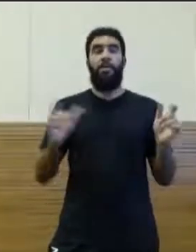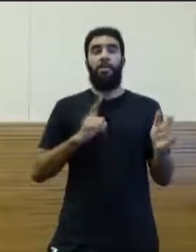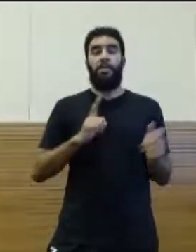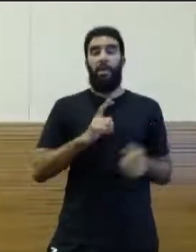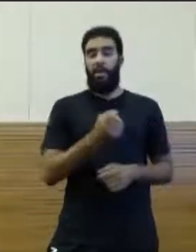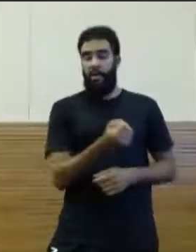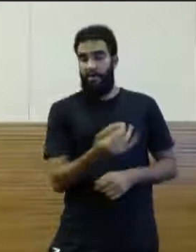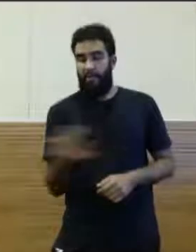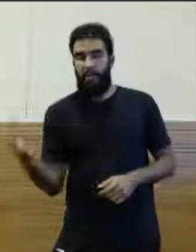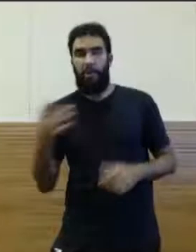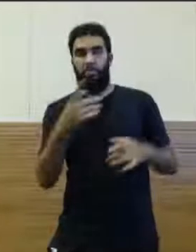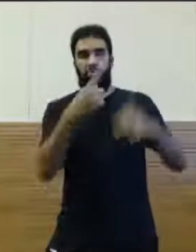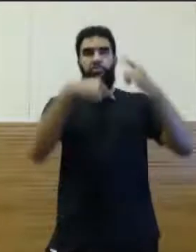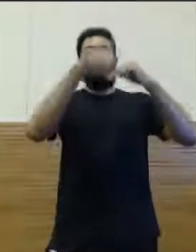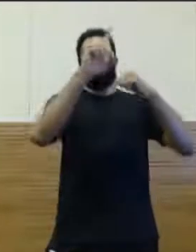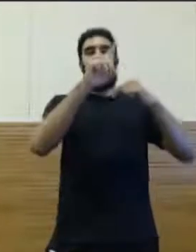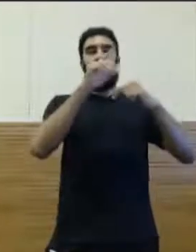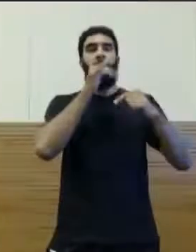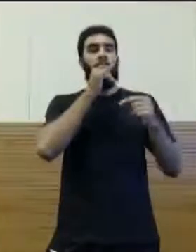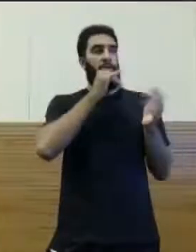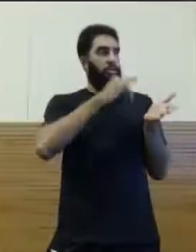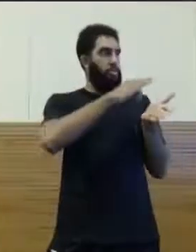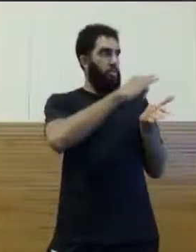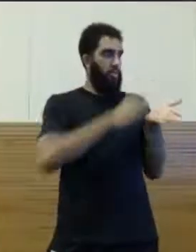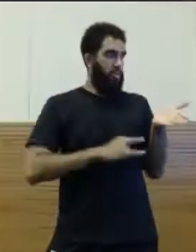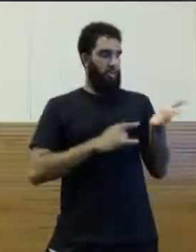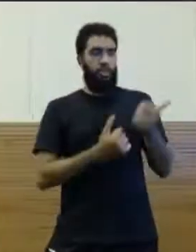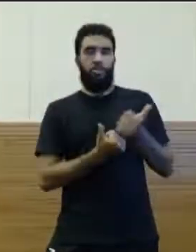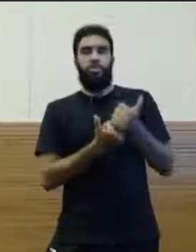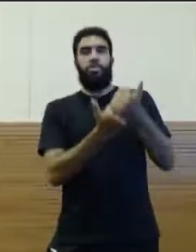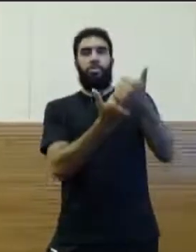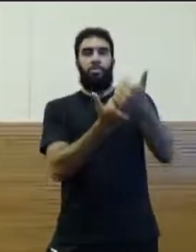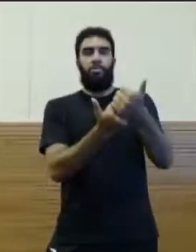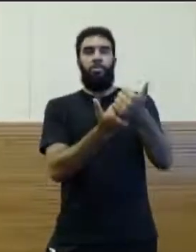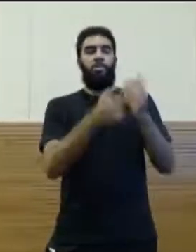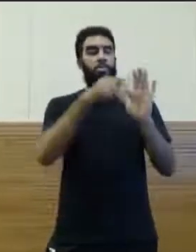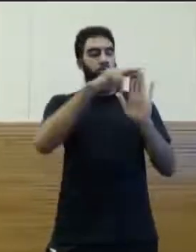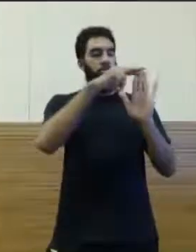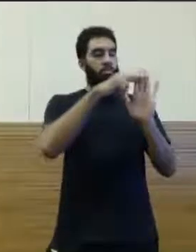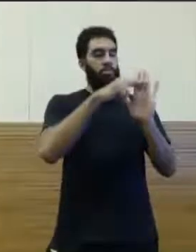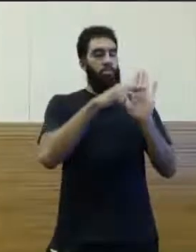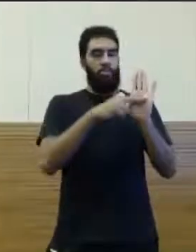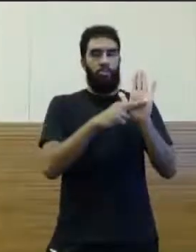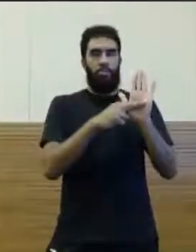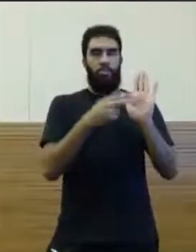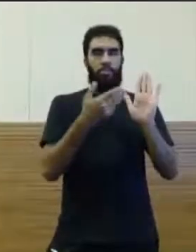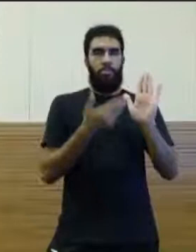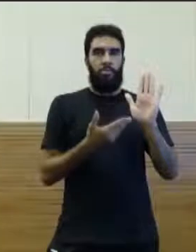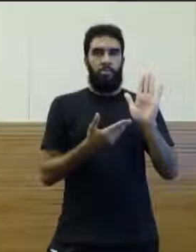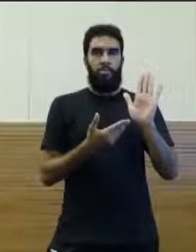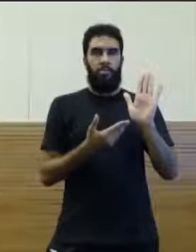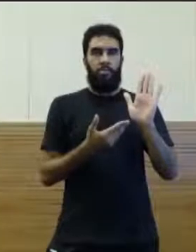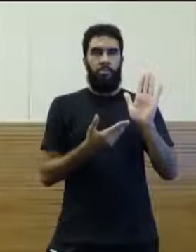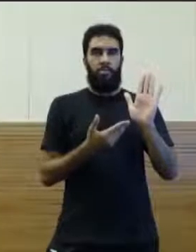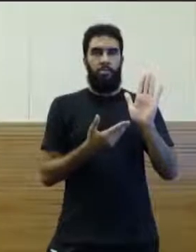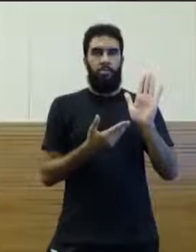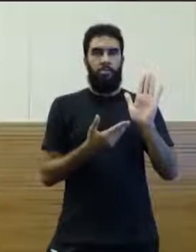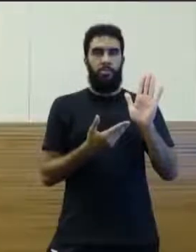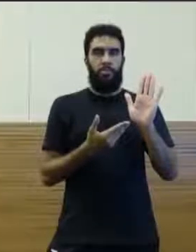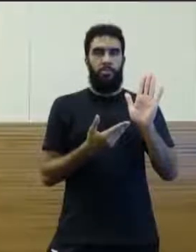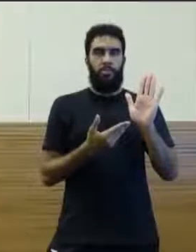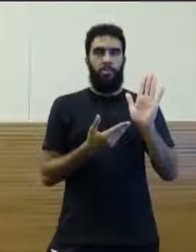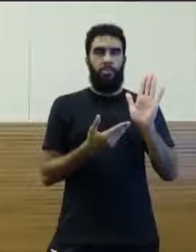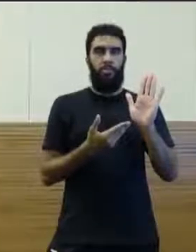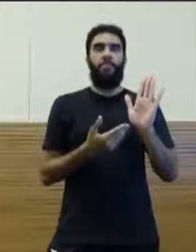are various advances that are important, like the document for support for the regulation